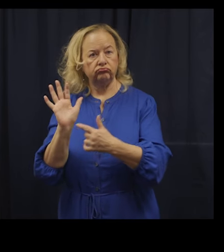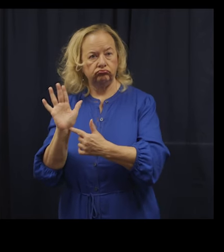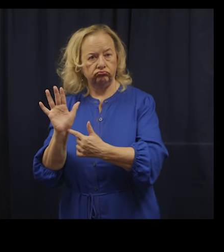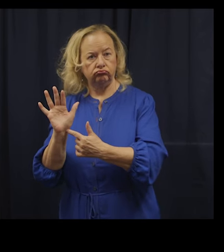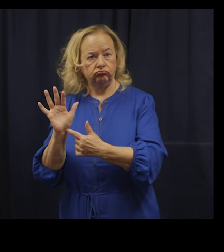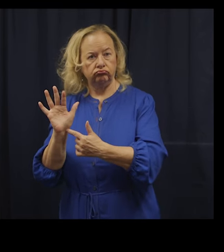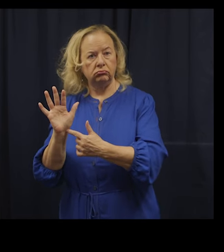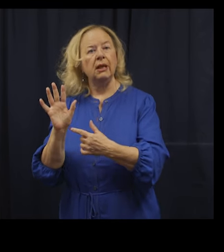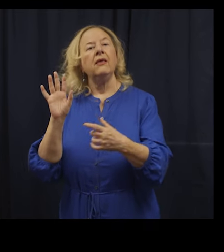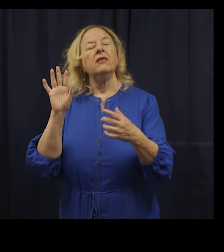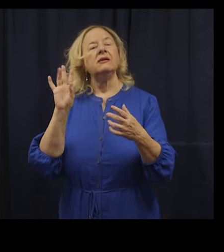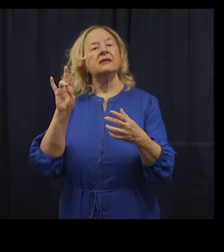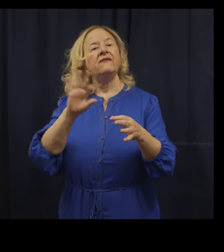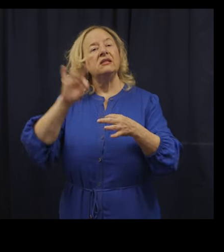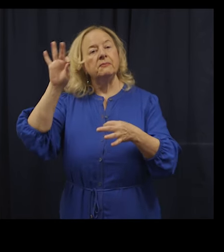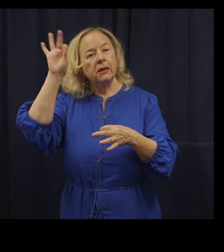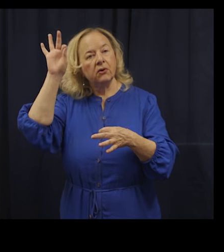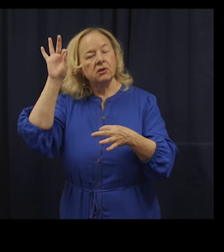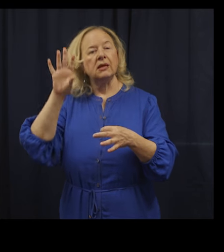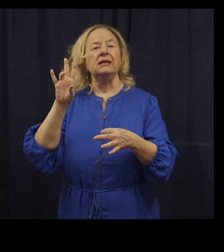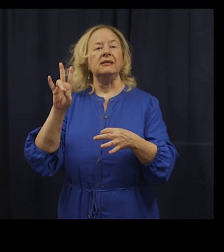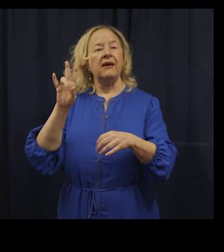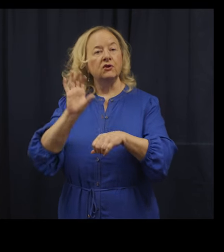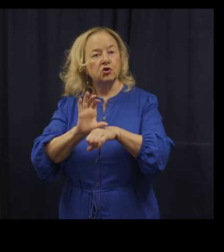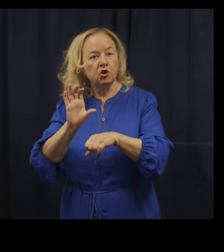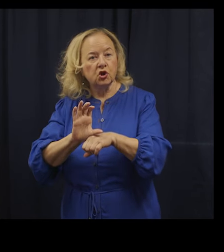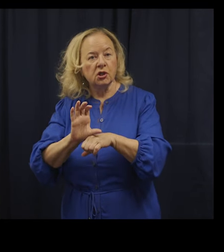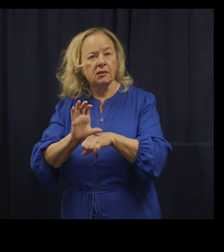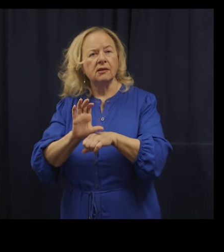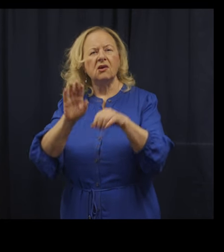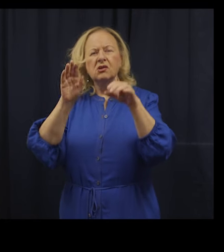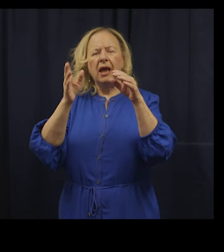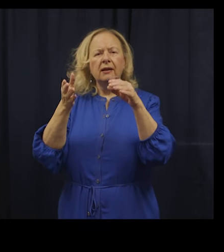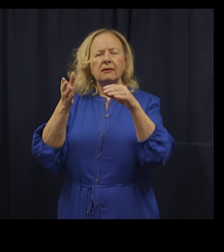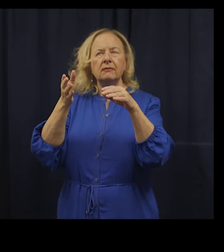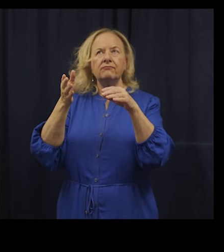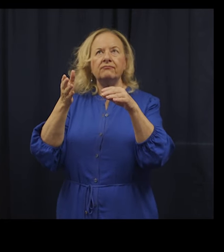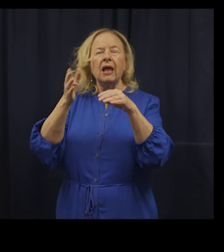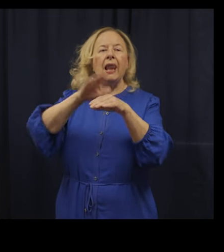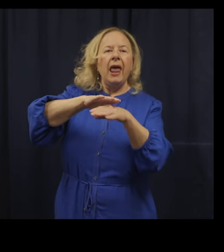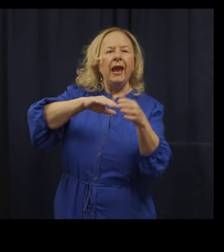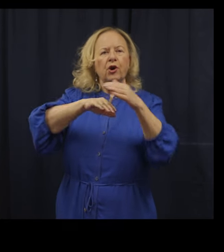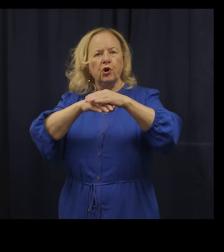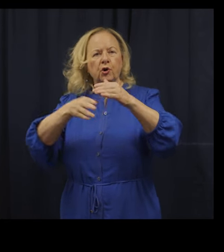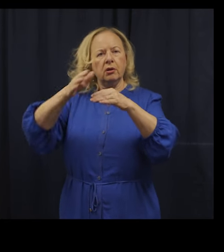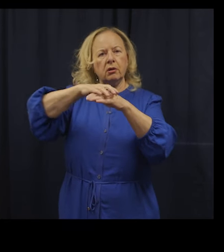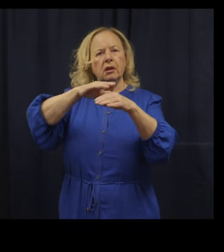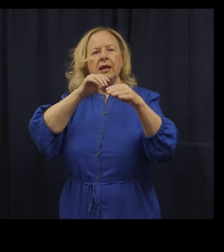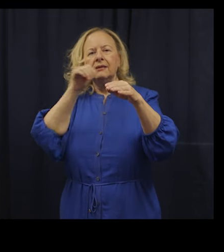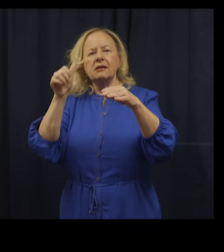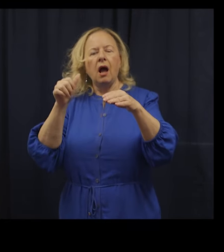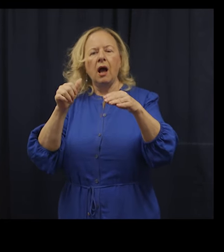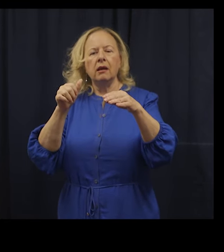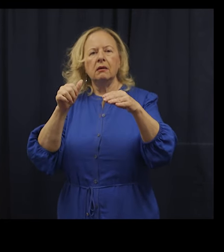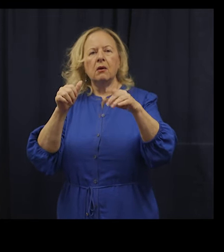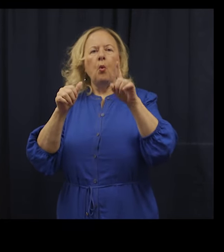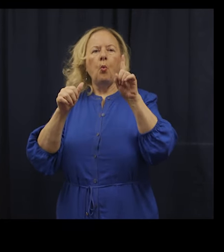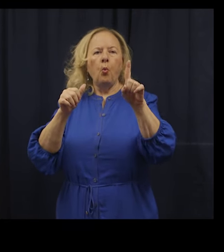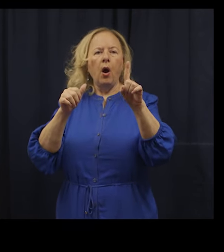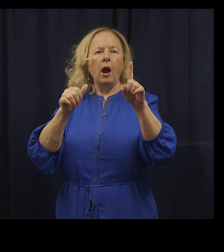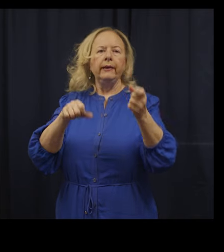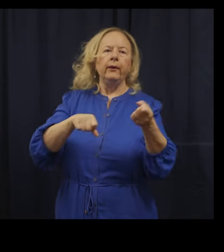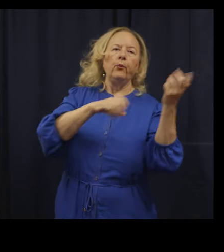the seven spirits. We also know it represents the seven churches. There's layers. One doesn't get rid of the other one. It's just another